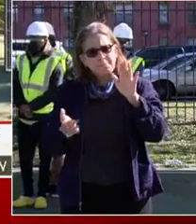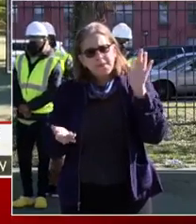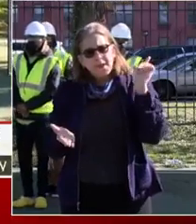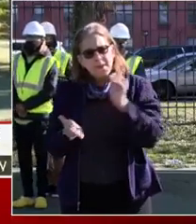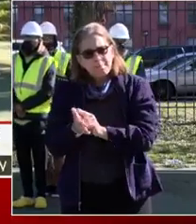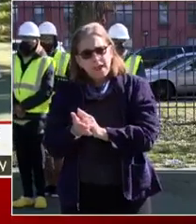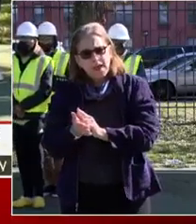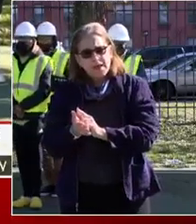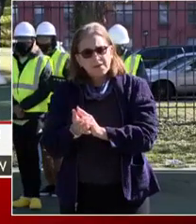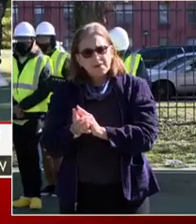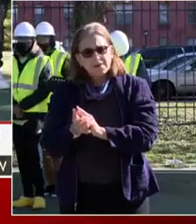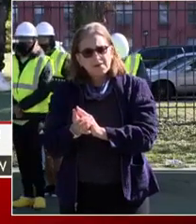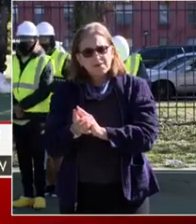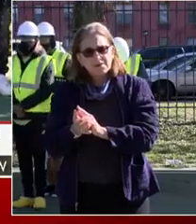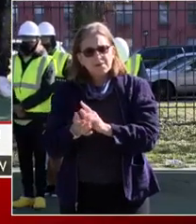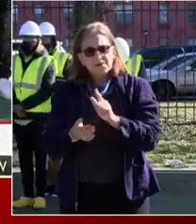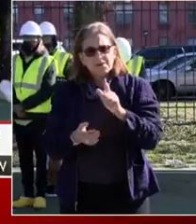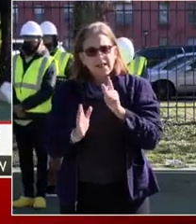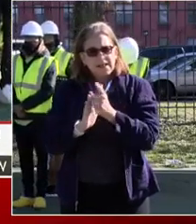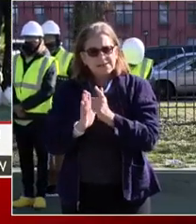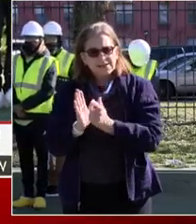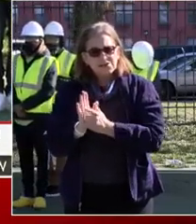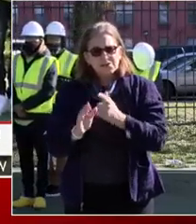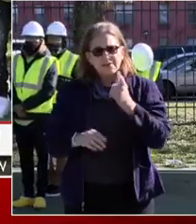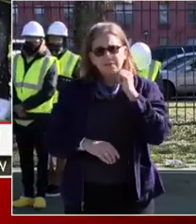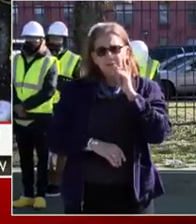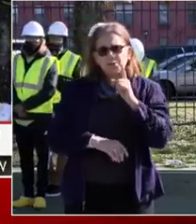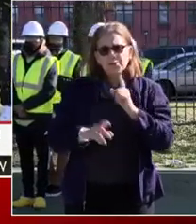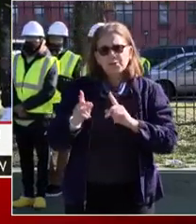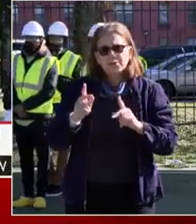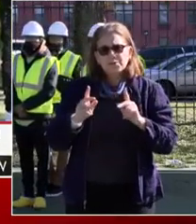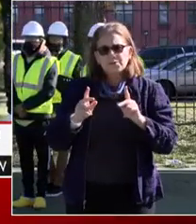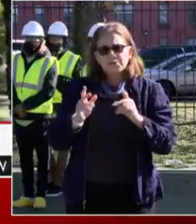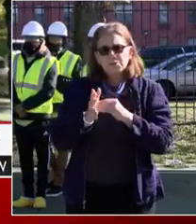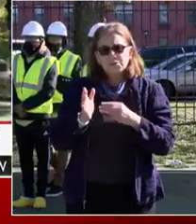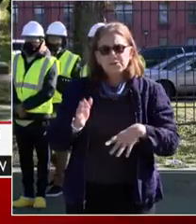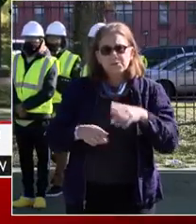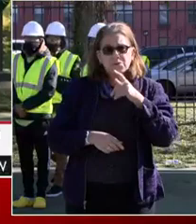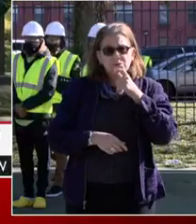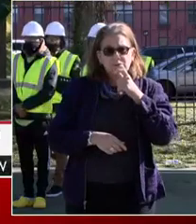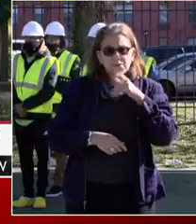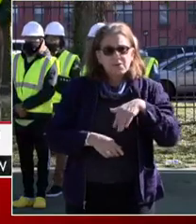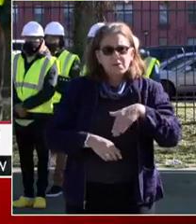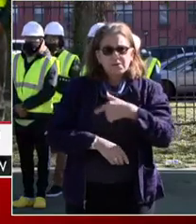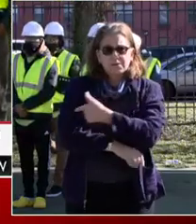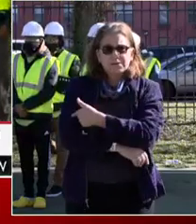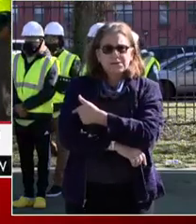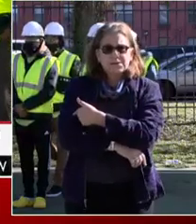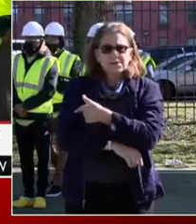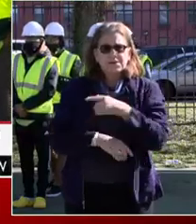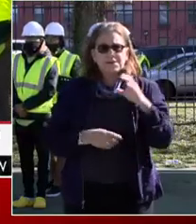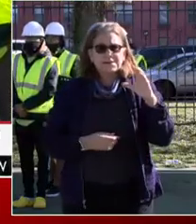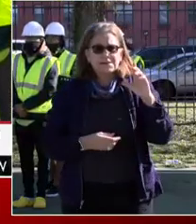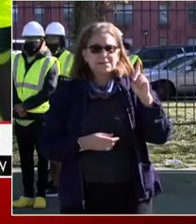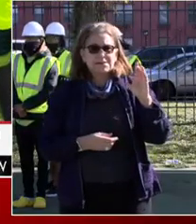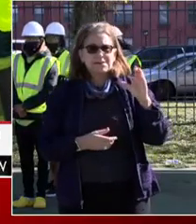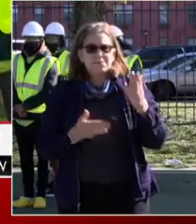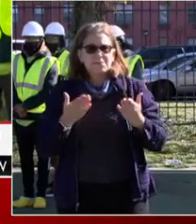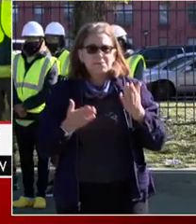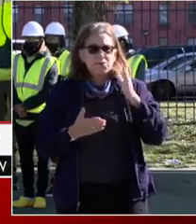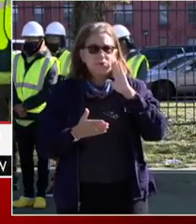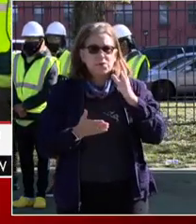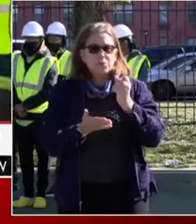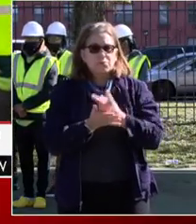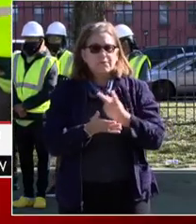students. The CDC is poised to start approving this maybe as early as next week. If this does become